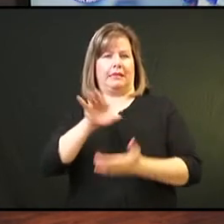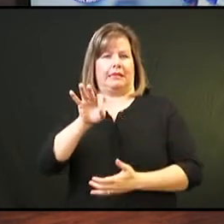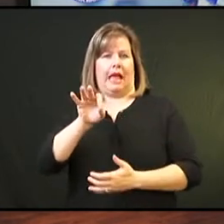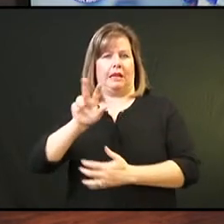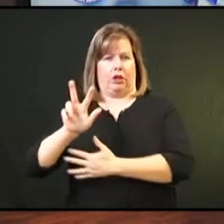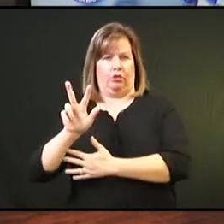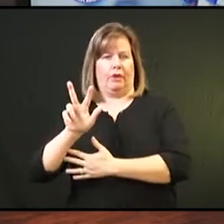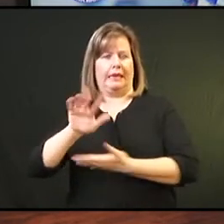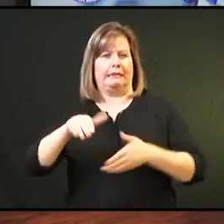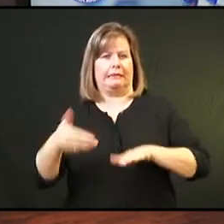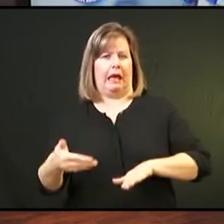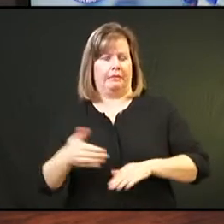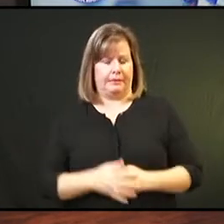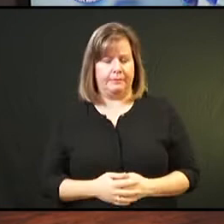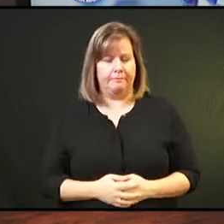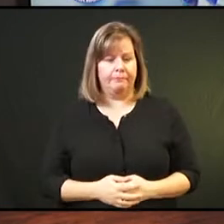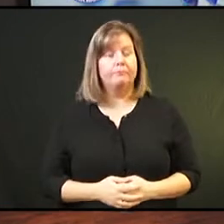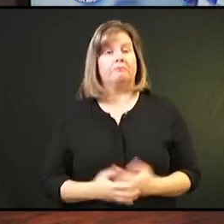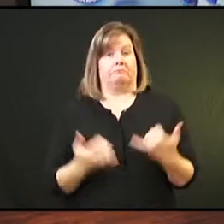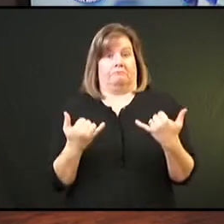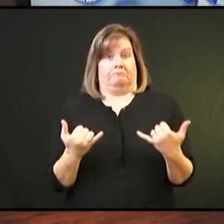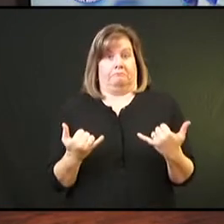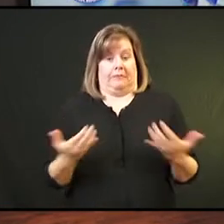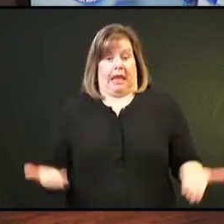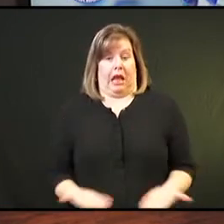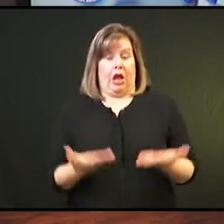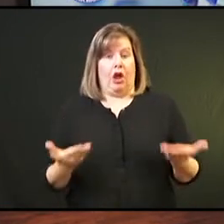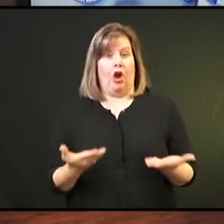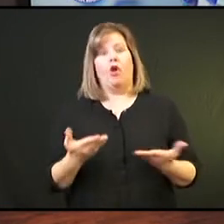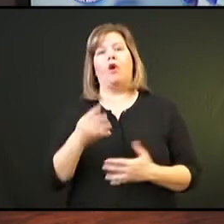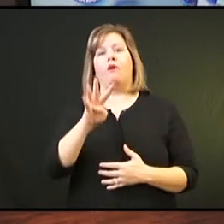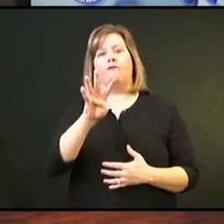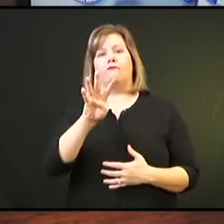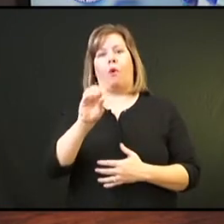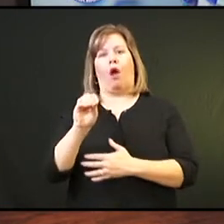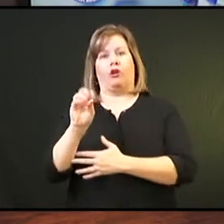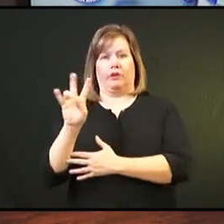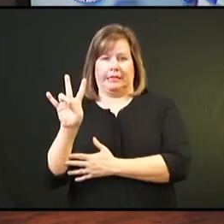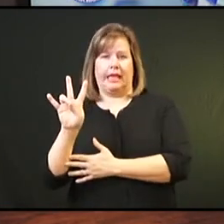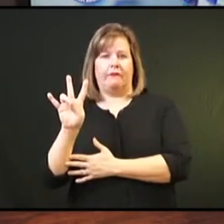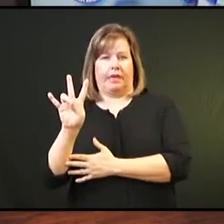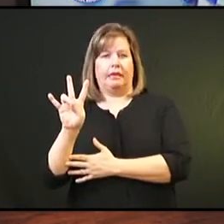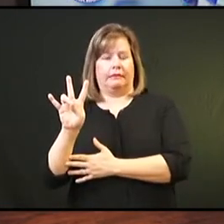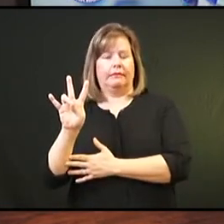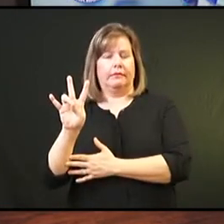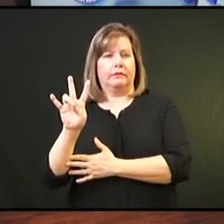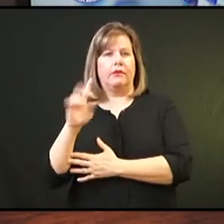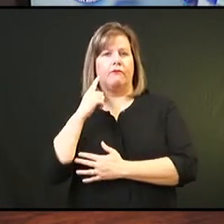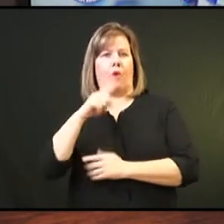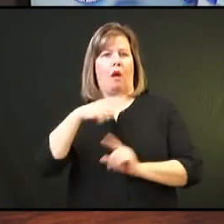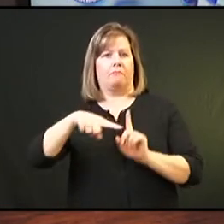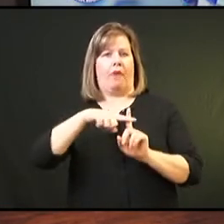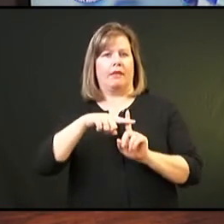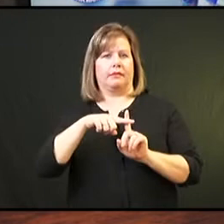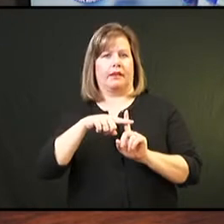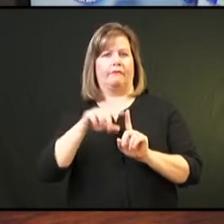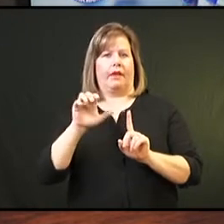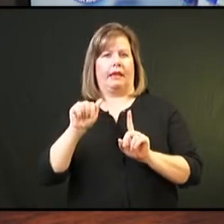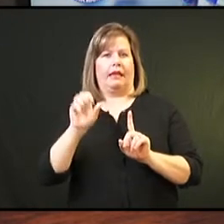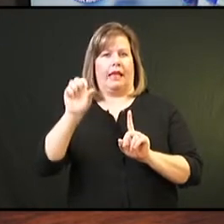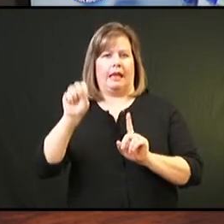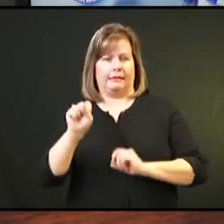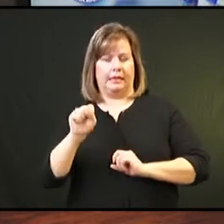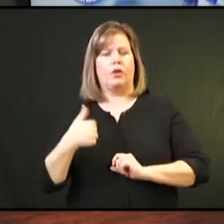Kent County, as of this morning, we're at 407 positive cases of COVID-19. And sadly, we did have